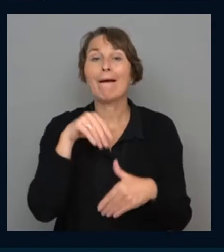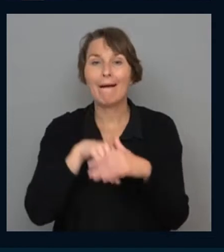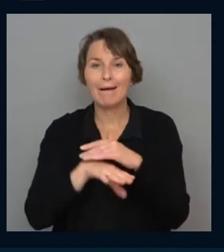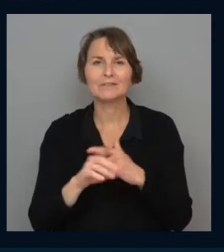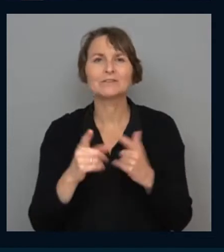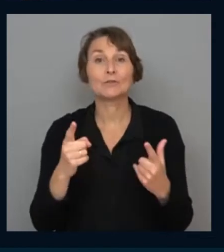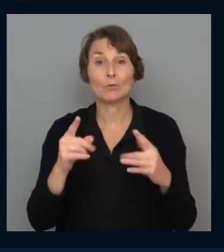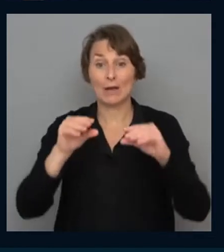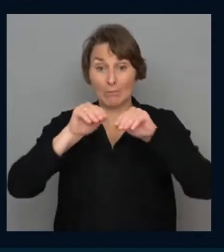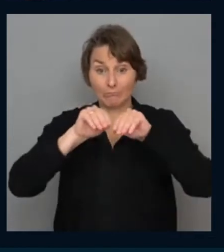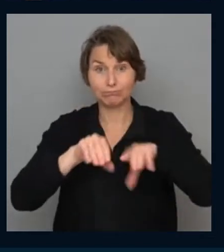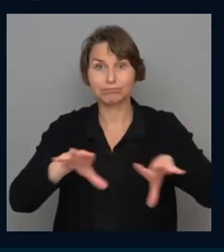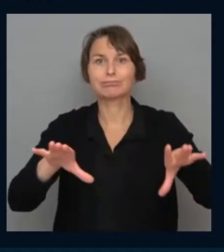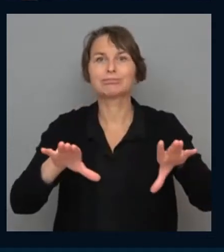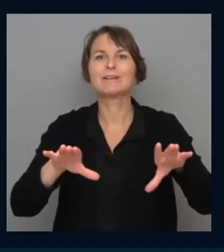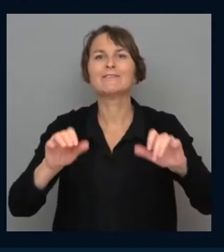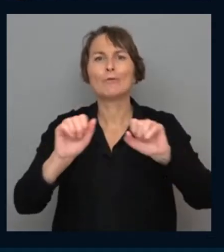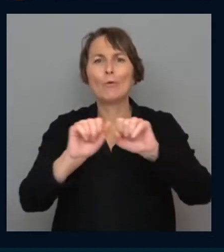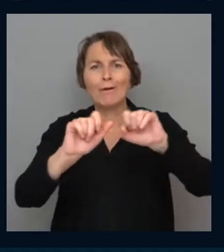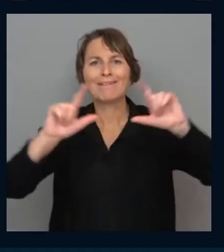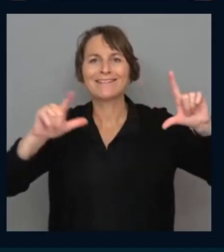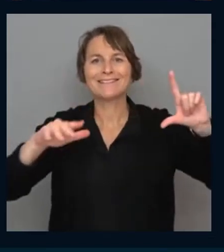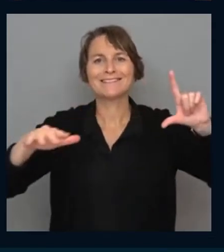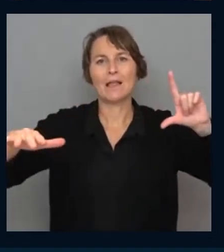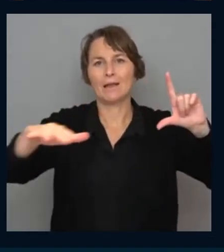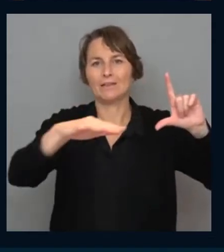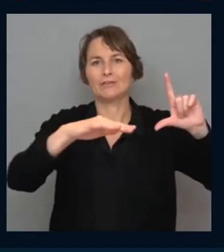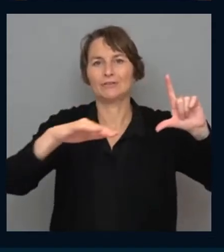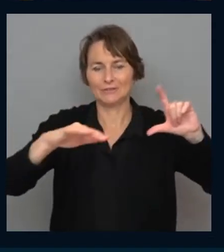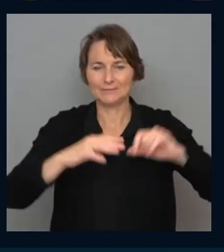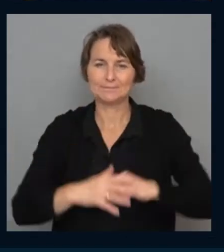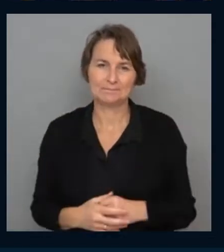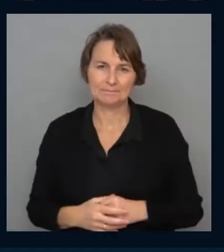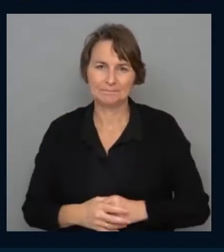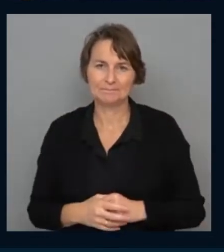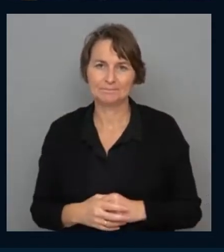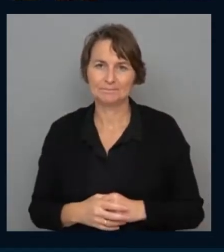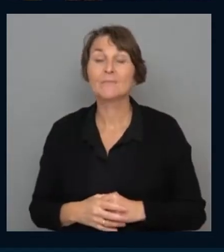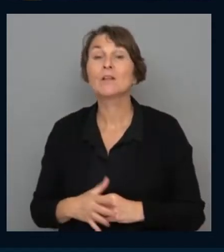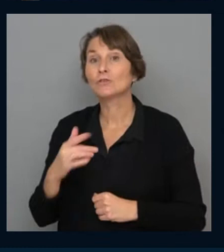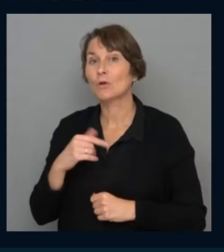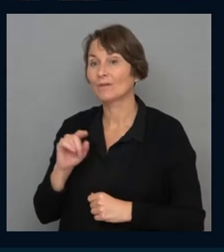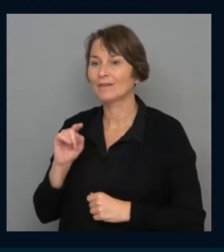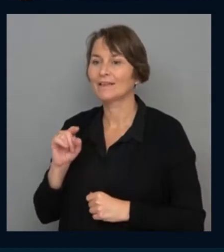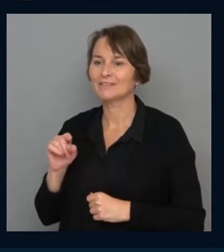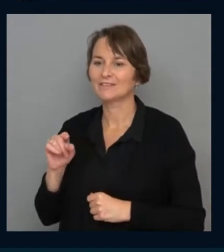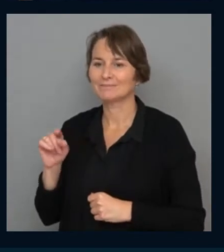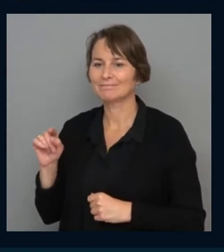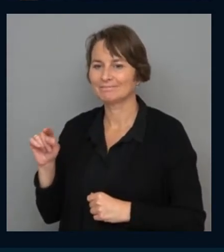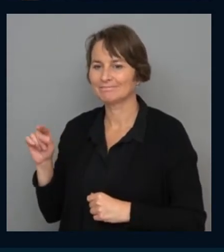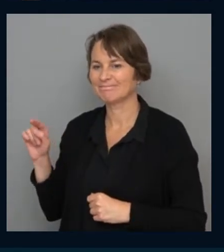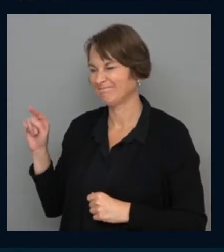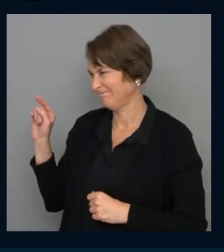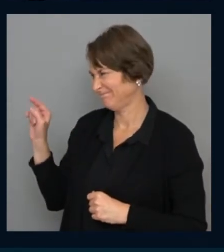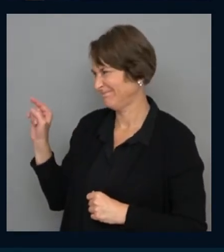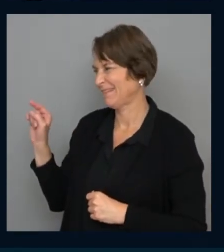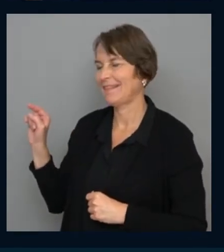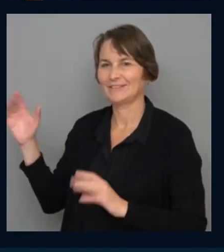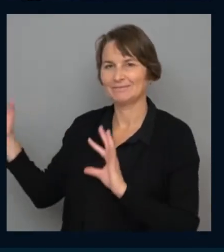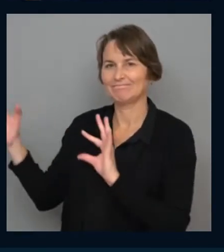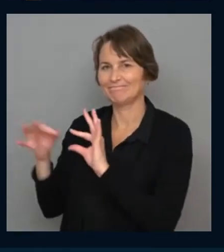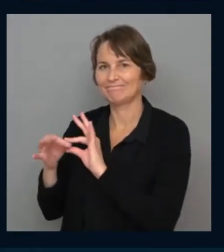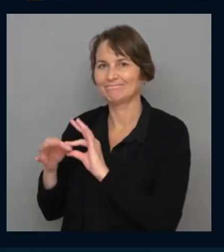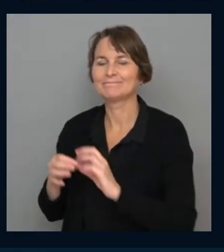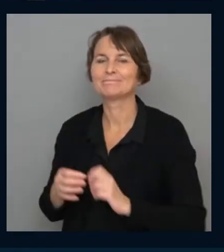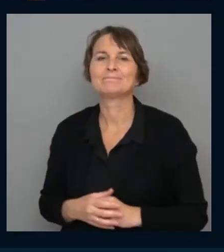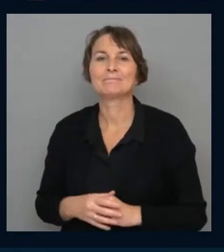staging environment. So I want to deploy to the staging stage, if you will, the staging web app. So we're going to click